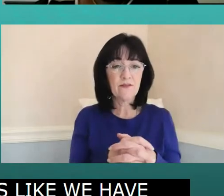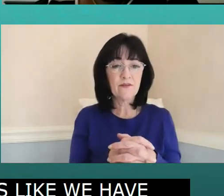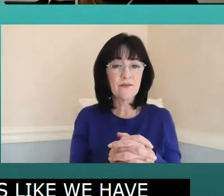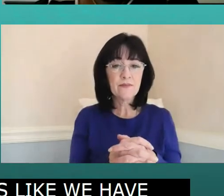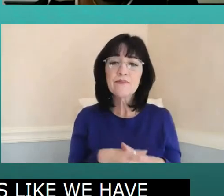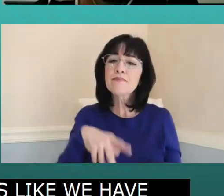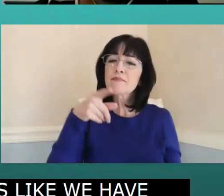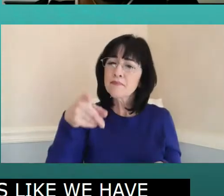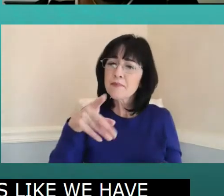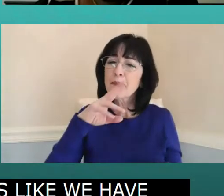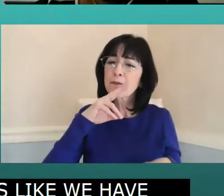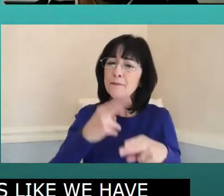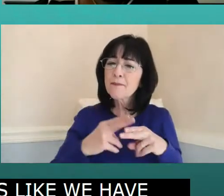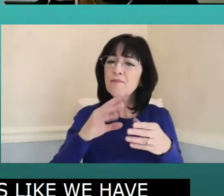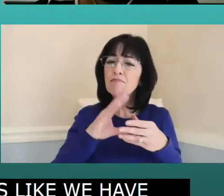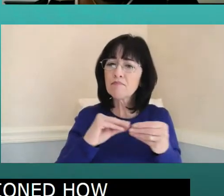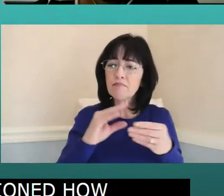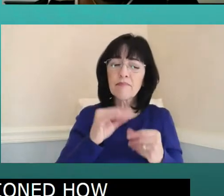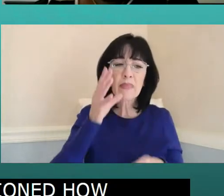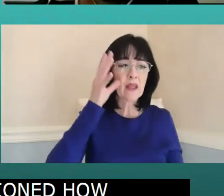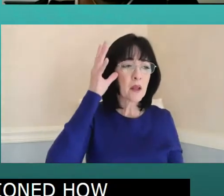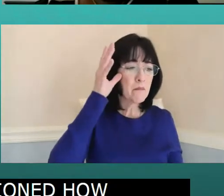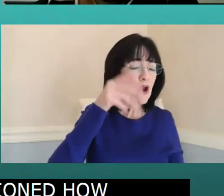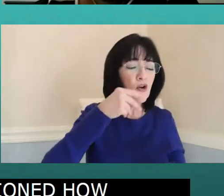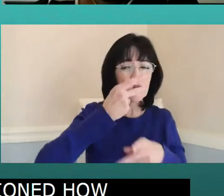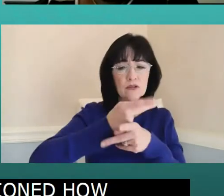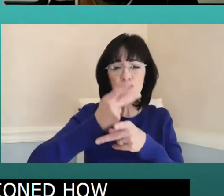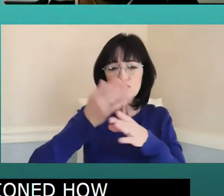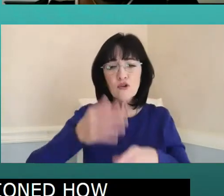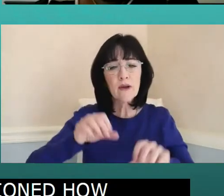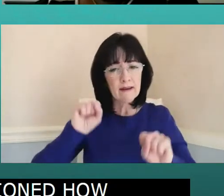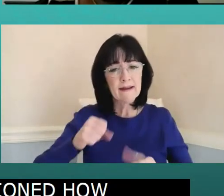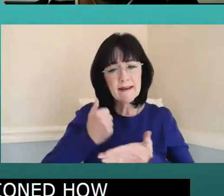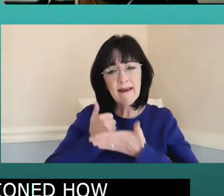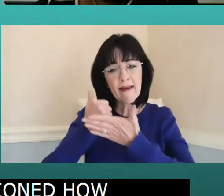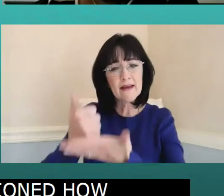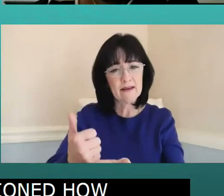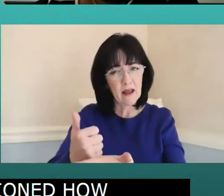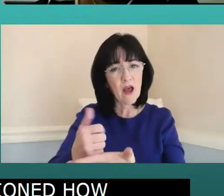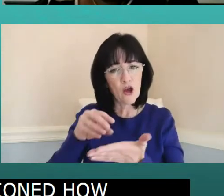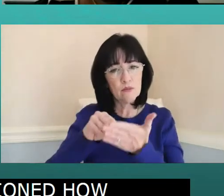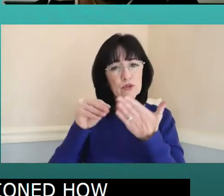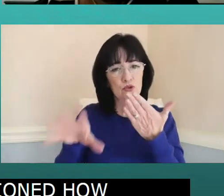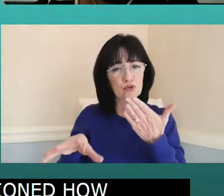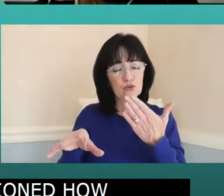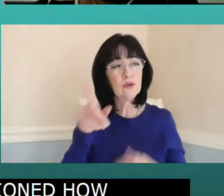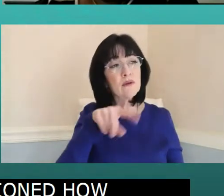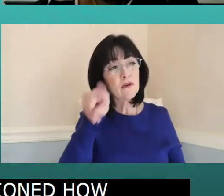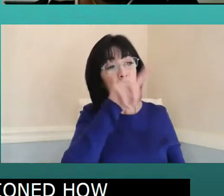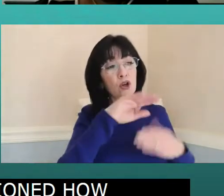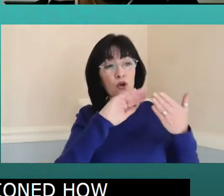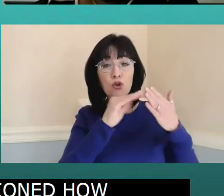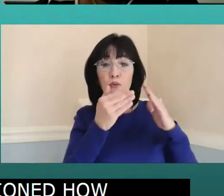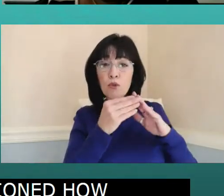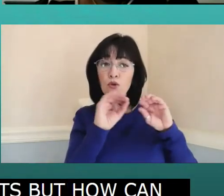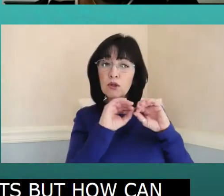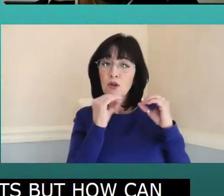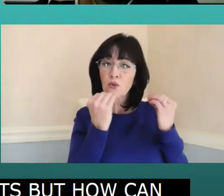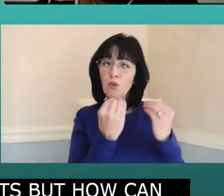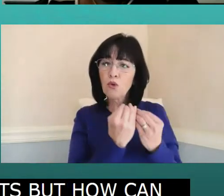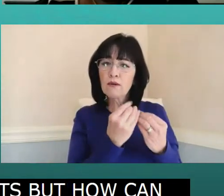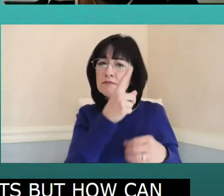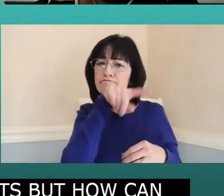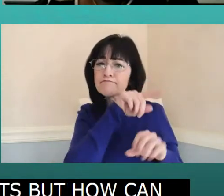mentioned how parents and guardians can help the students, but how can community organizations help the students this